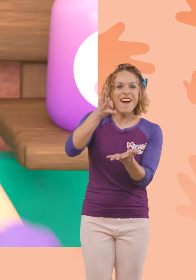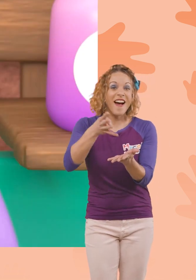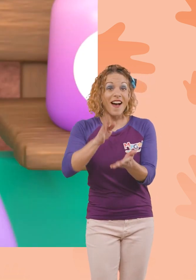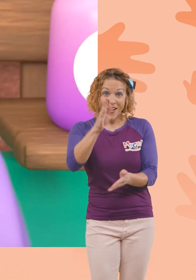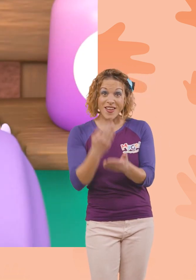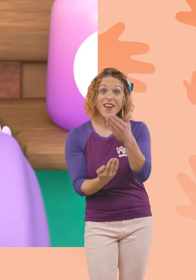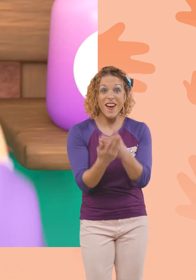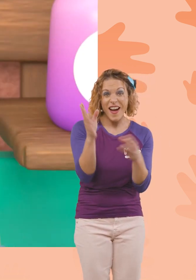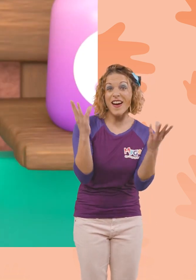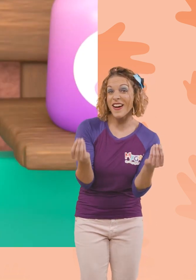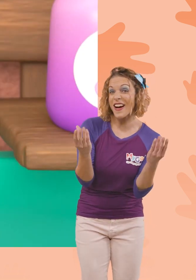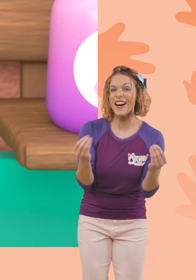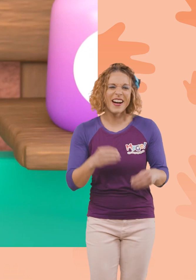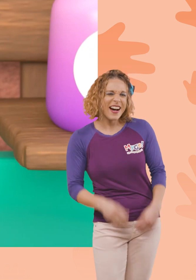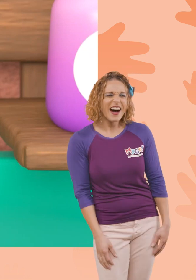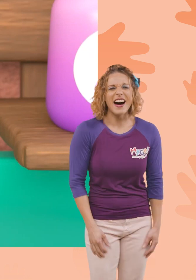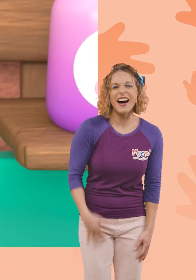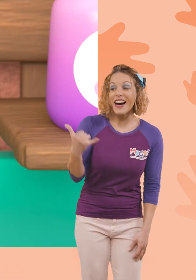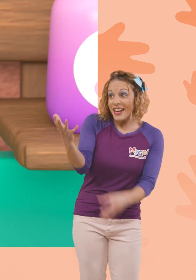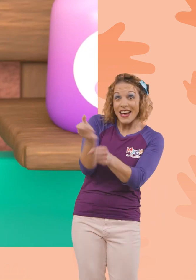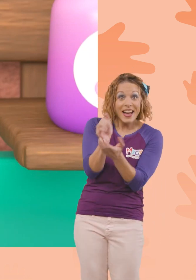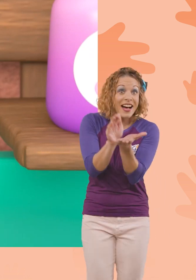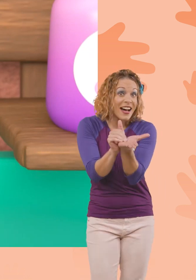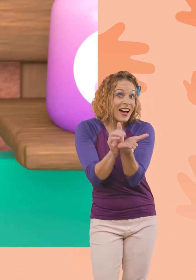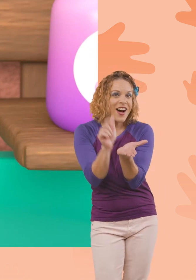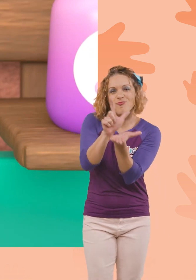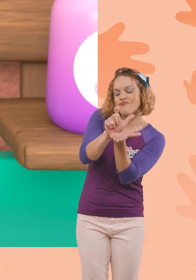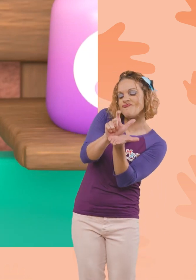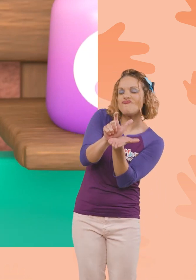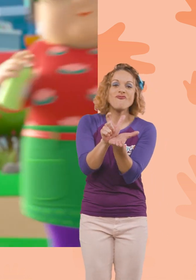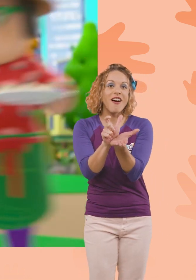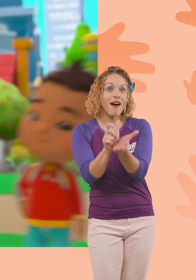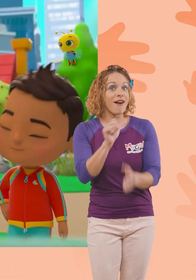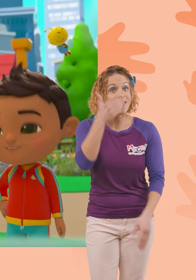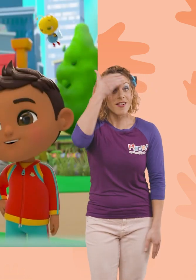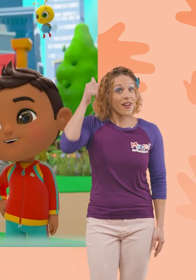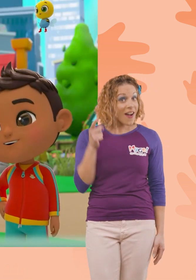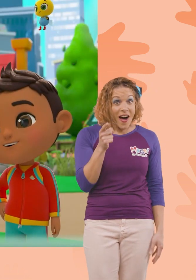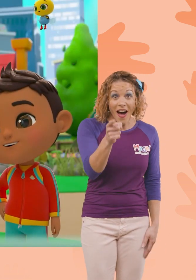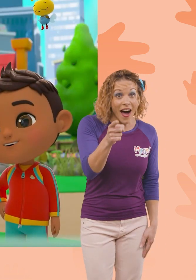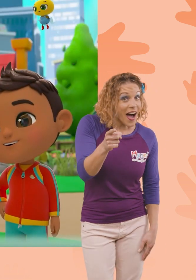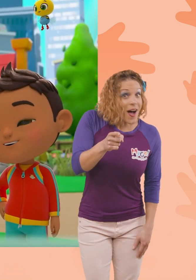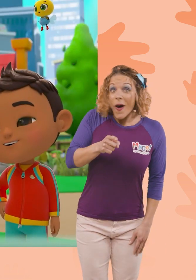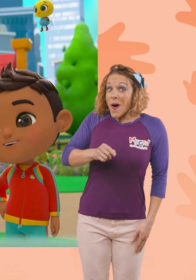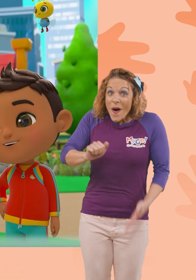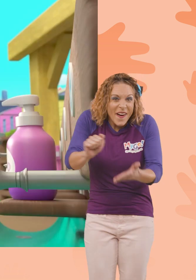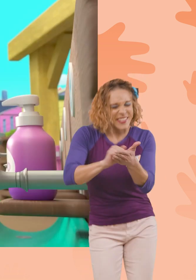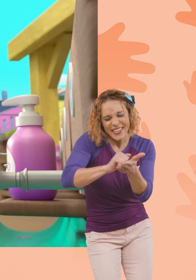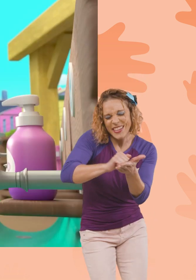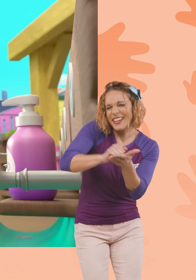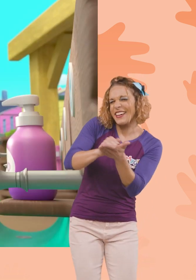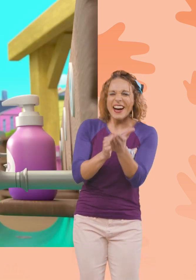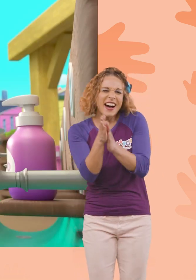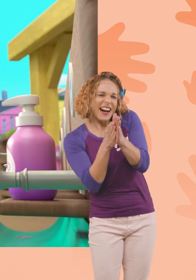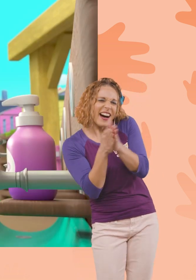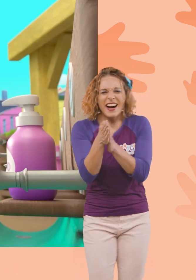Turn on the tap. Get your hands wet. Get your hands wet. Now grab the soap. Well, grab the soap. Don't you forget to